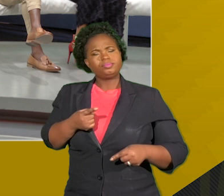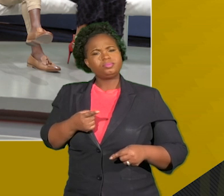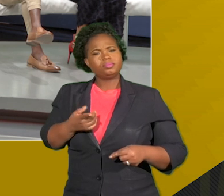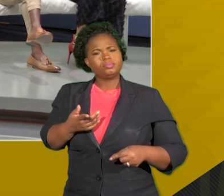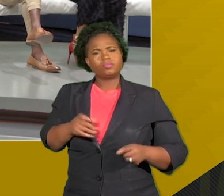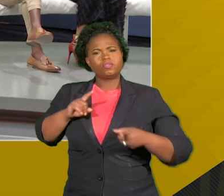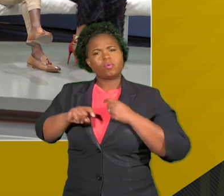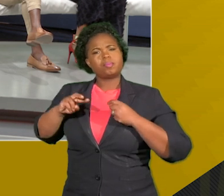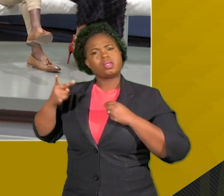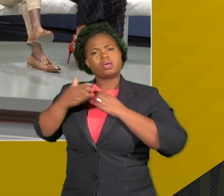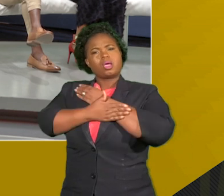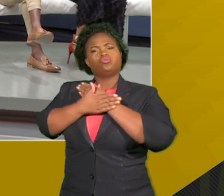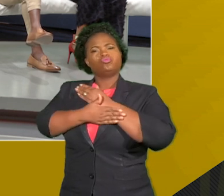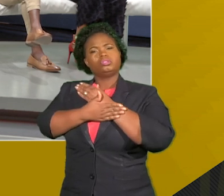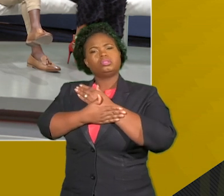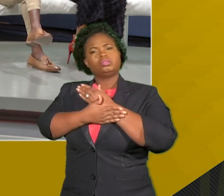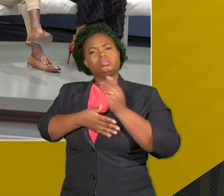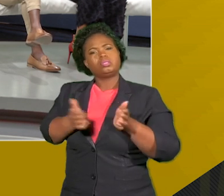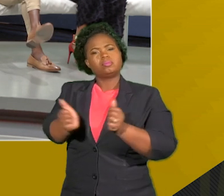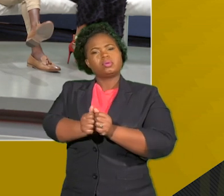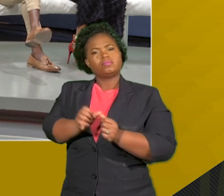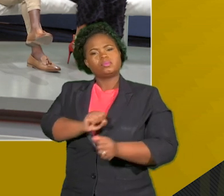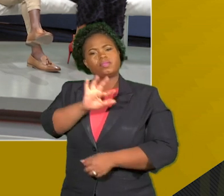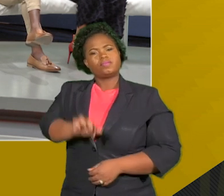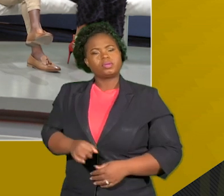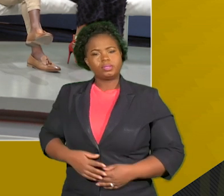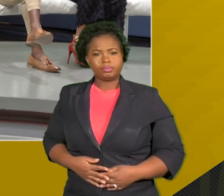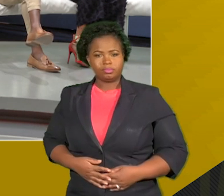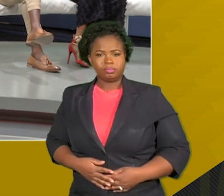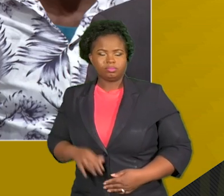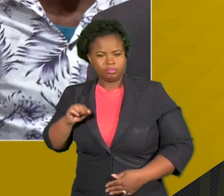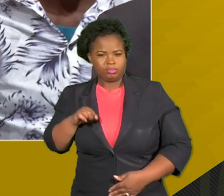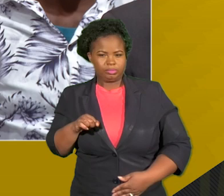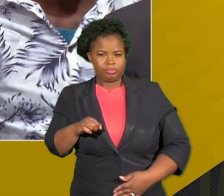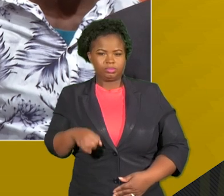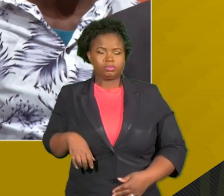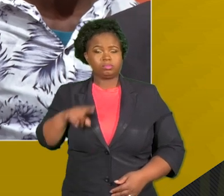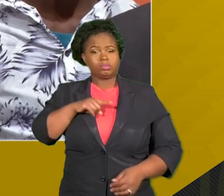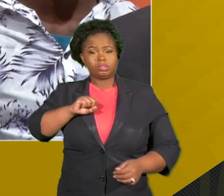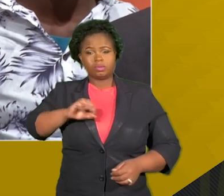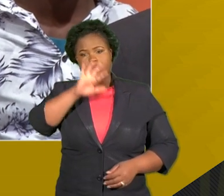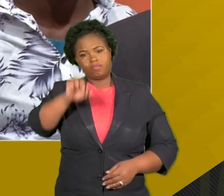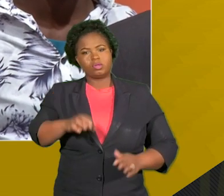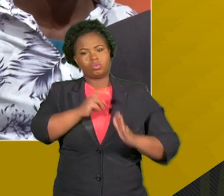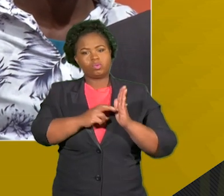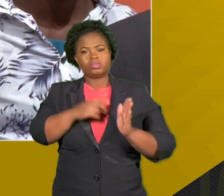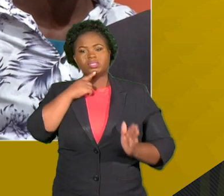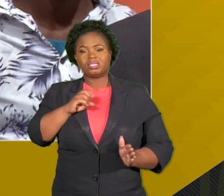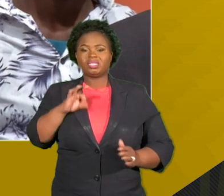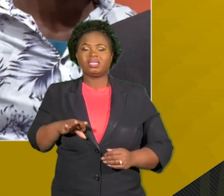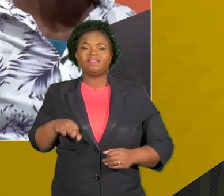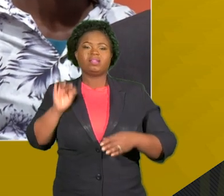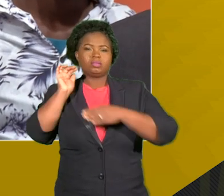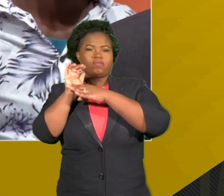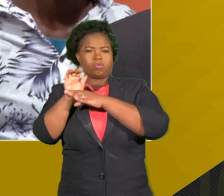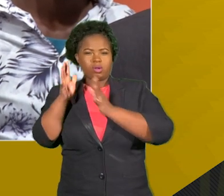uGodzilla Thetha wangaphandle yena, but usebenza with someone from South Africa. Yeah, no, definitely. Look, umthetho South Africa uthi if there's a foreigner who wants